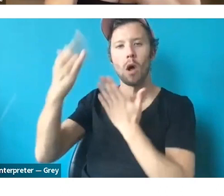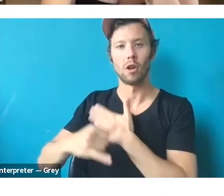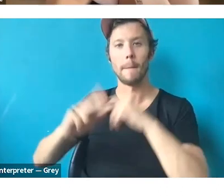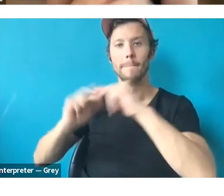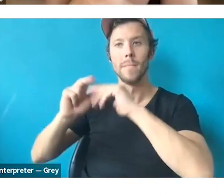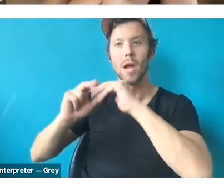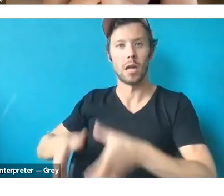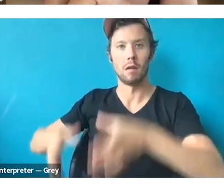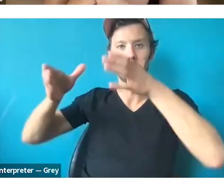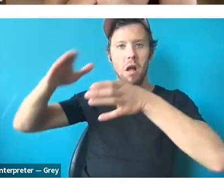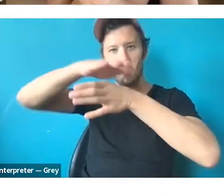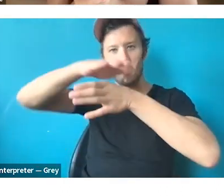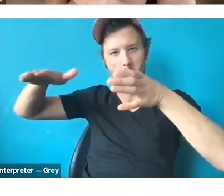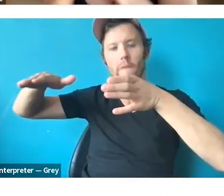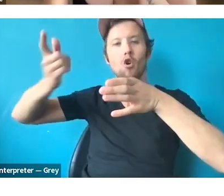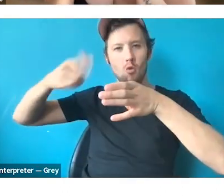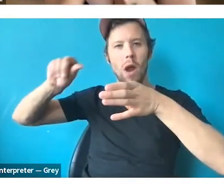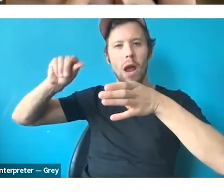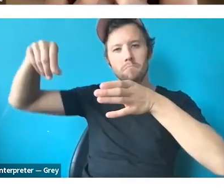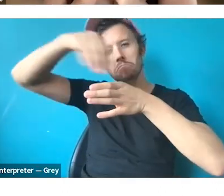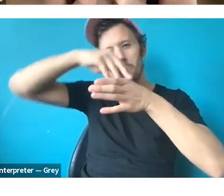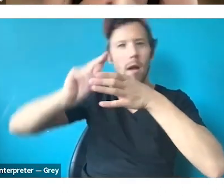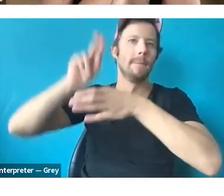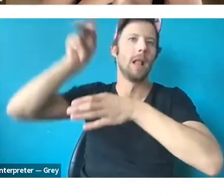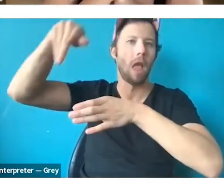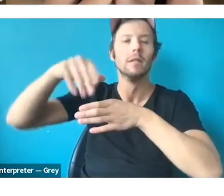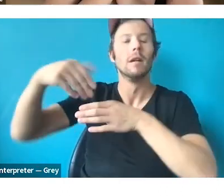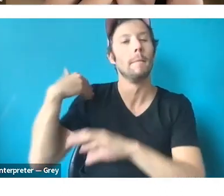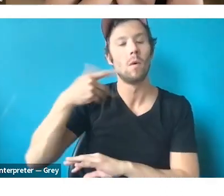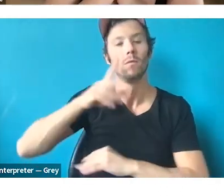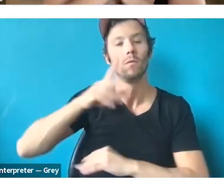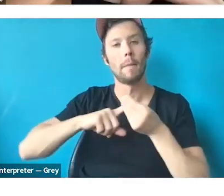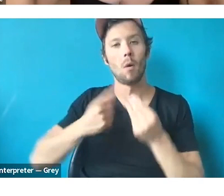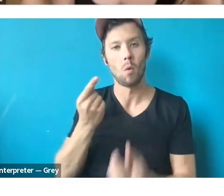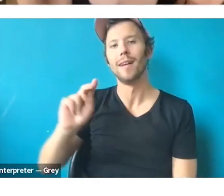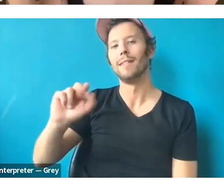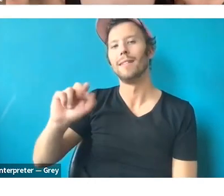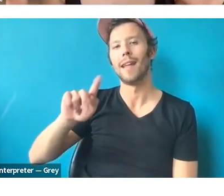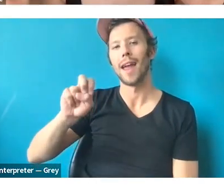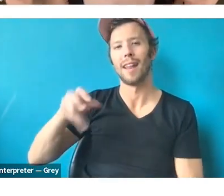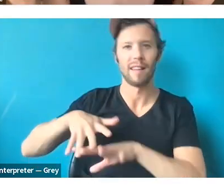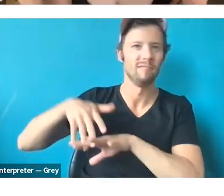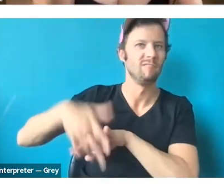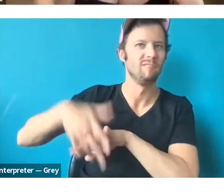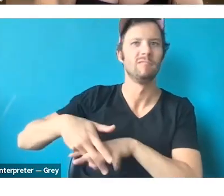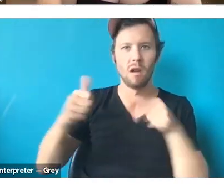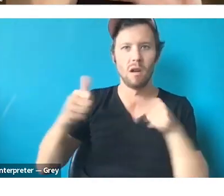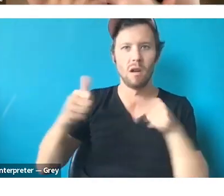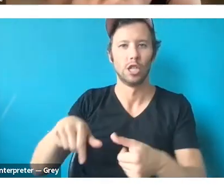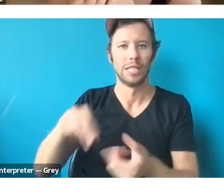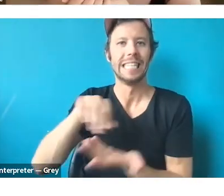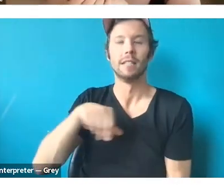know, in the beginning, when I was talking about native seeds, you know, she's the queen of native seeds, and she